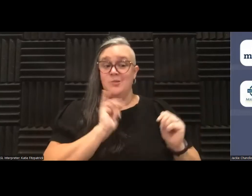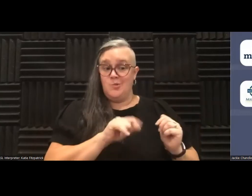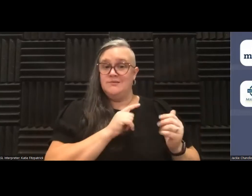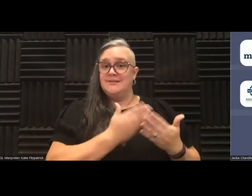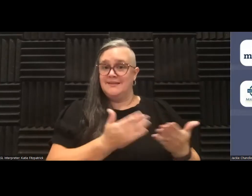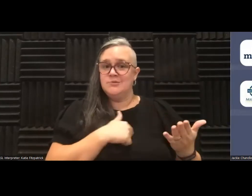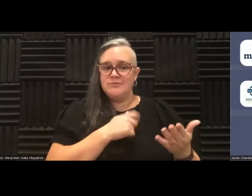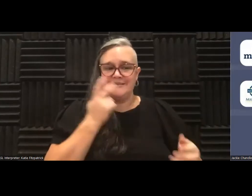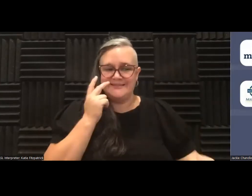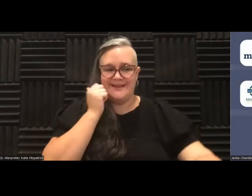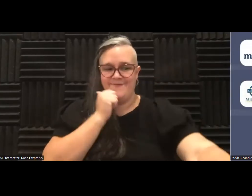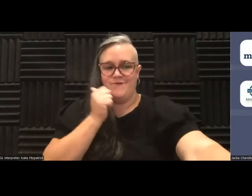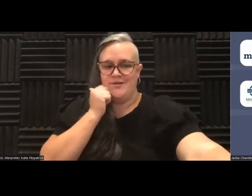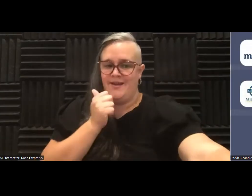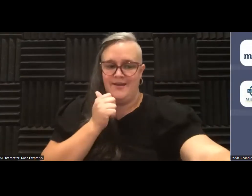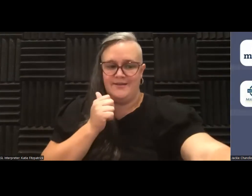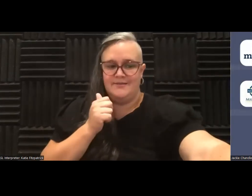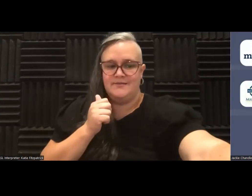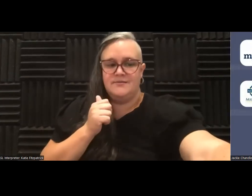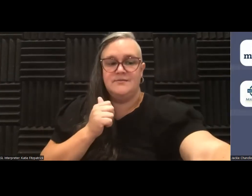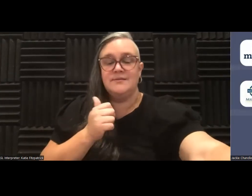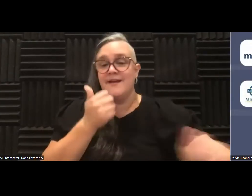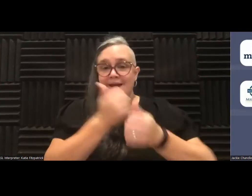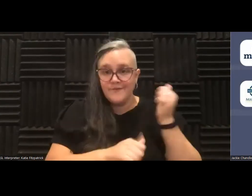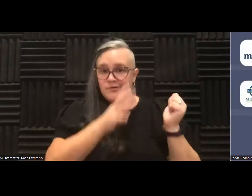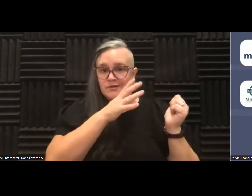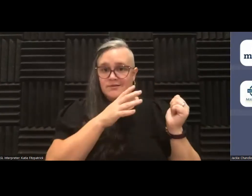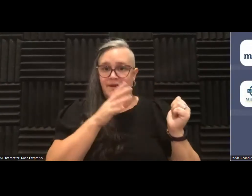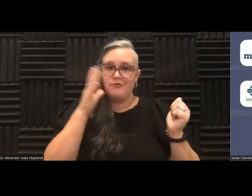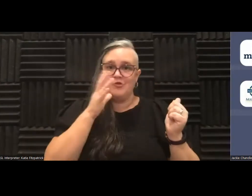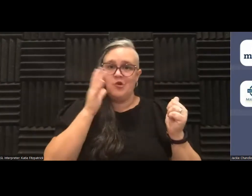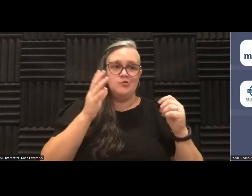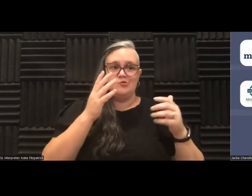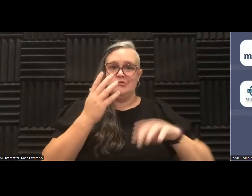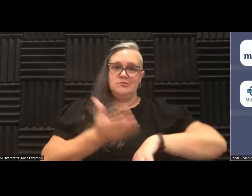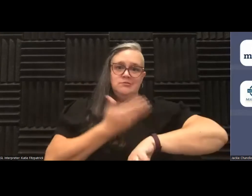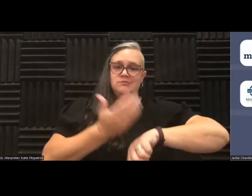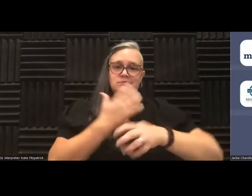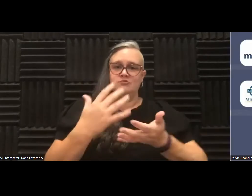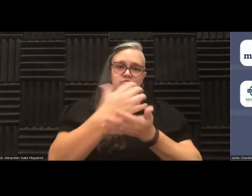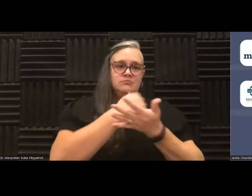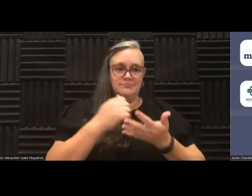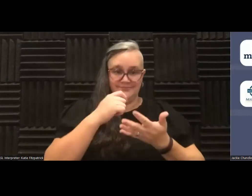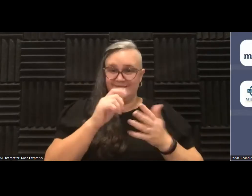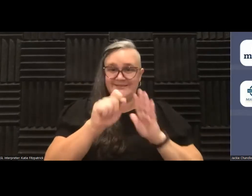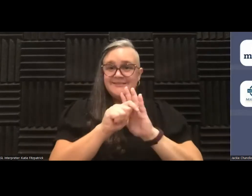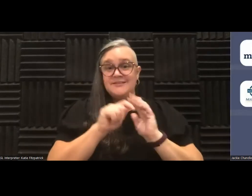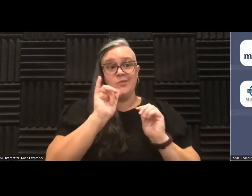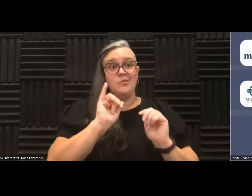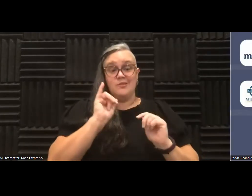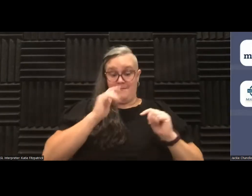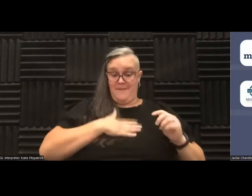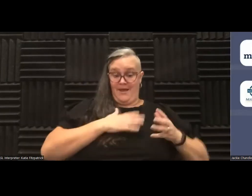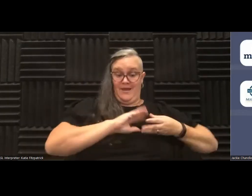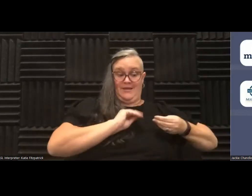each and every day in every agricultural season, that those situations are not always available to all of